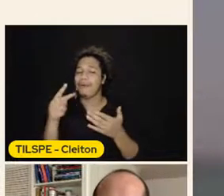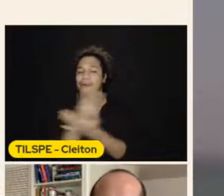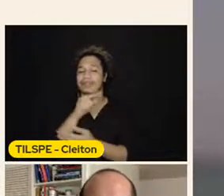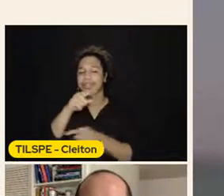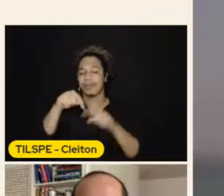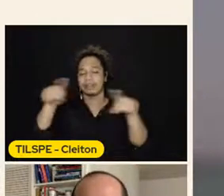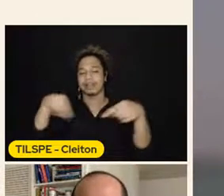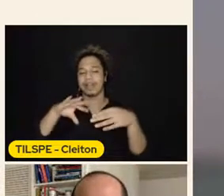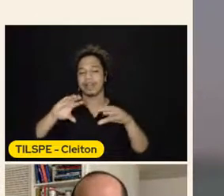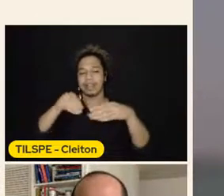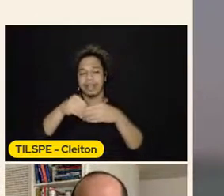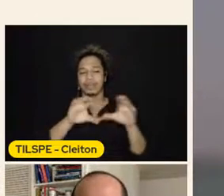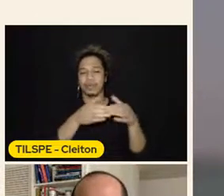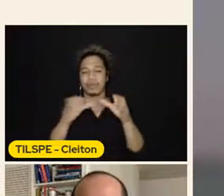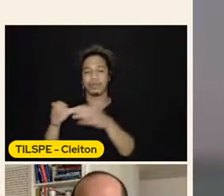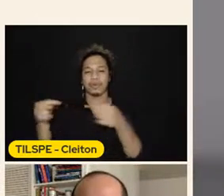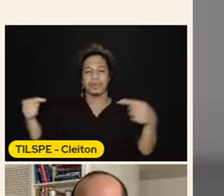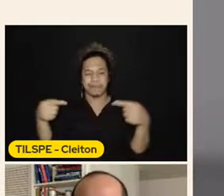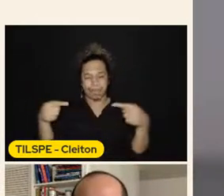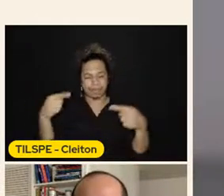We can say that